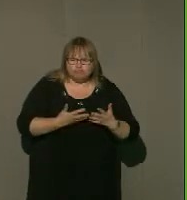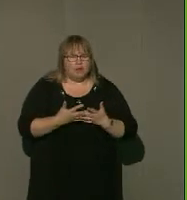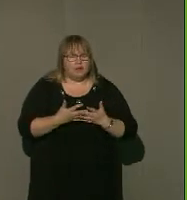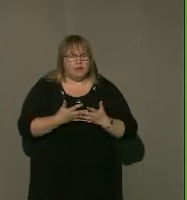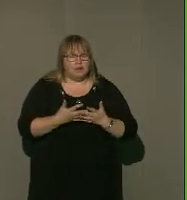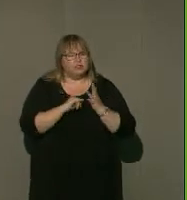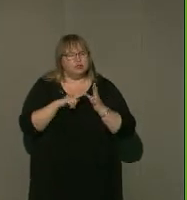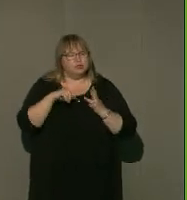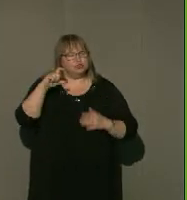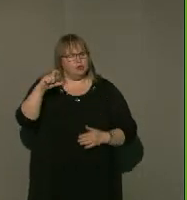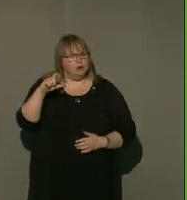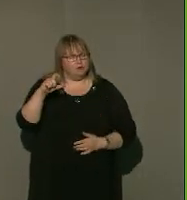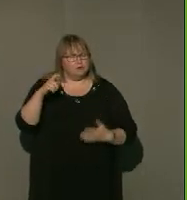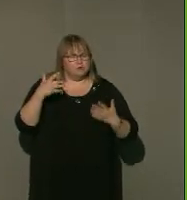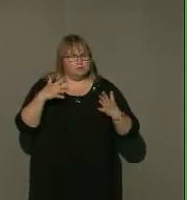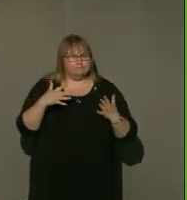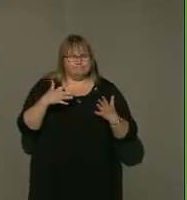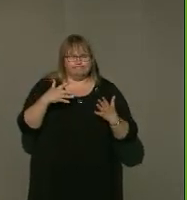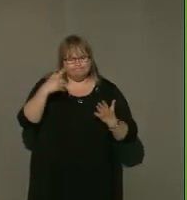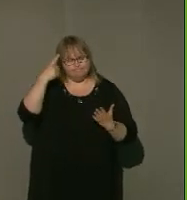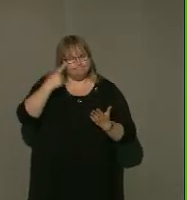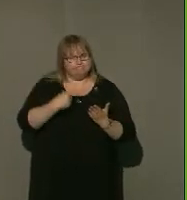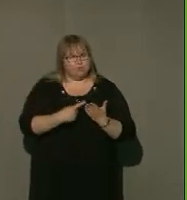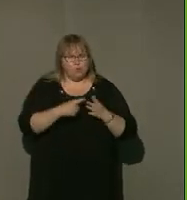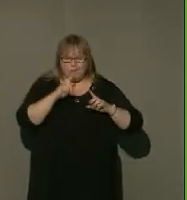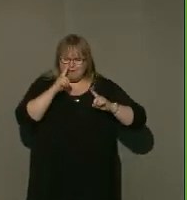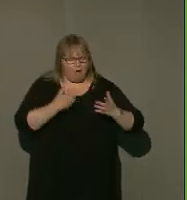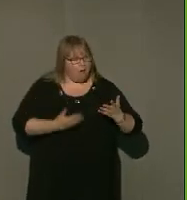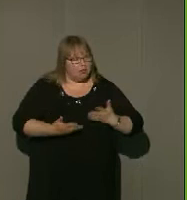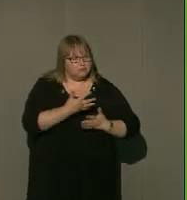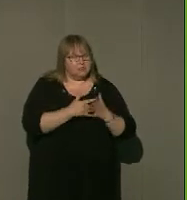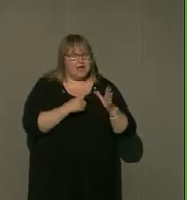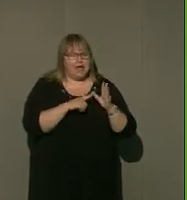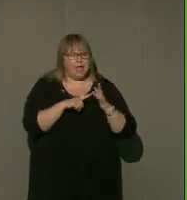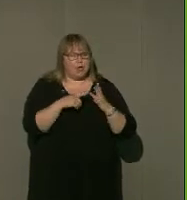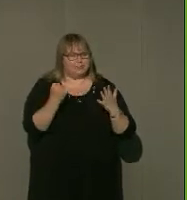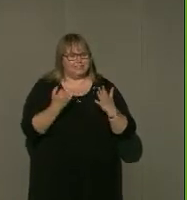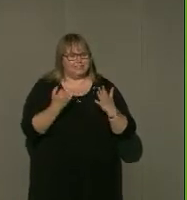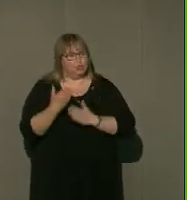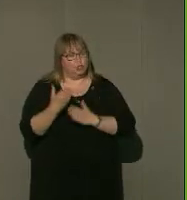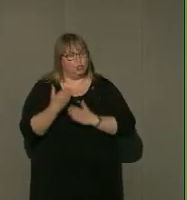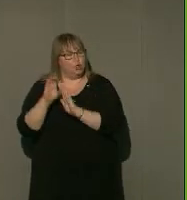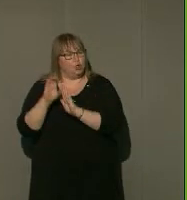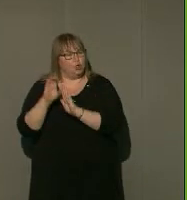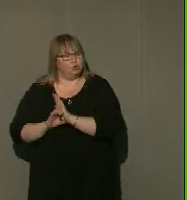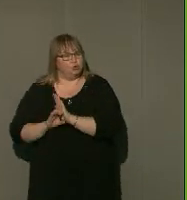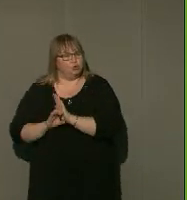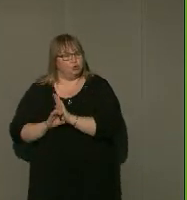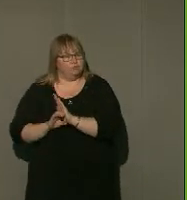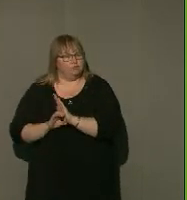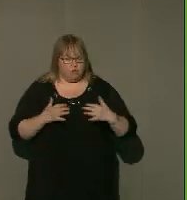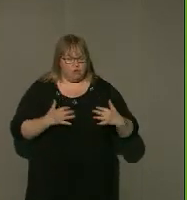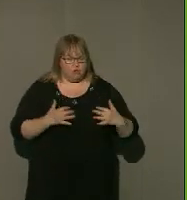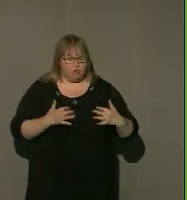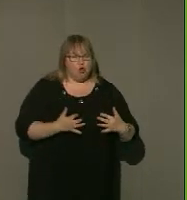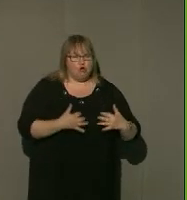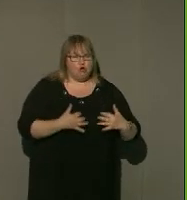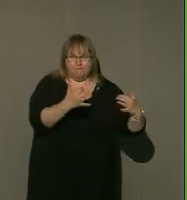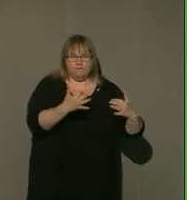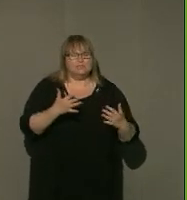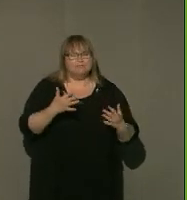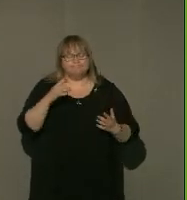Committee had ruled that we couldn't discuss AO6, which is the new constitution. Conference voted to rule that back in